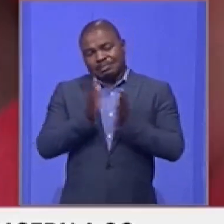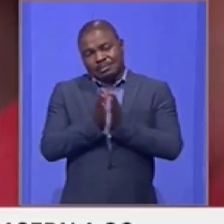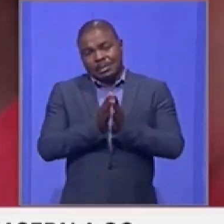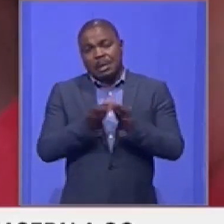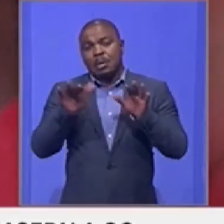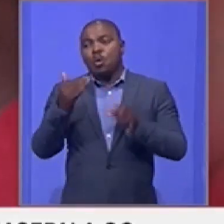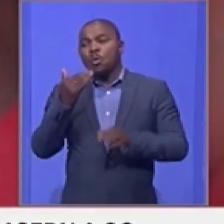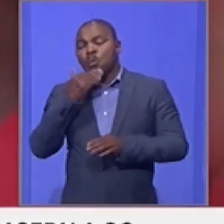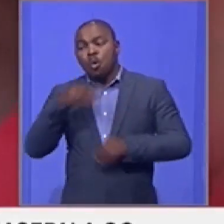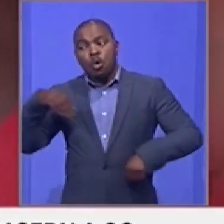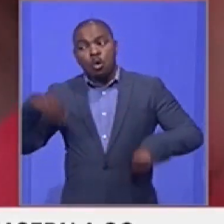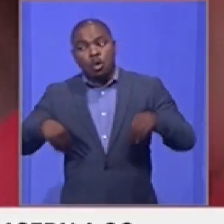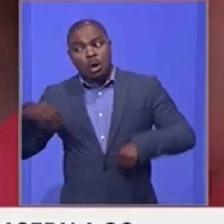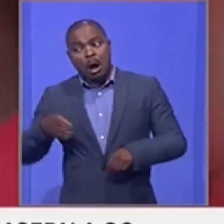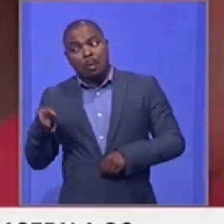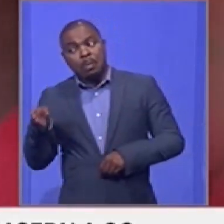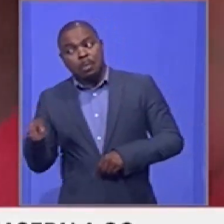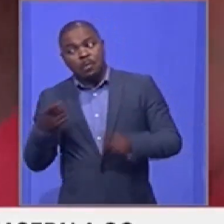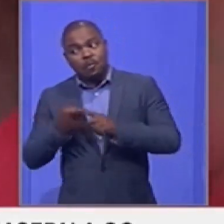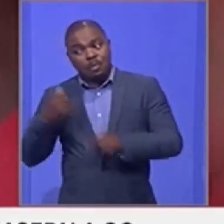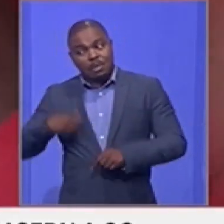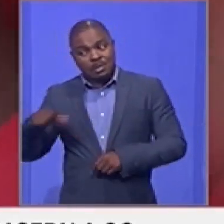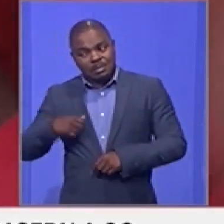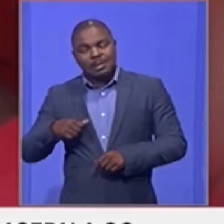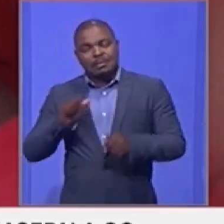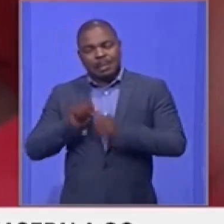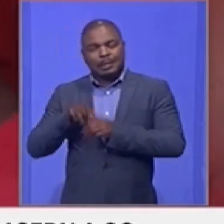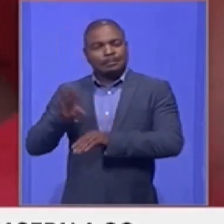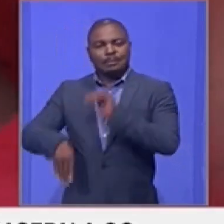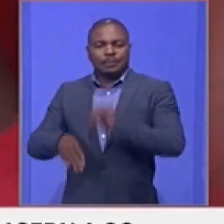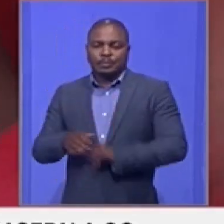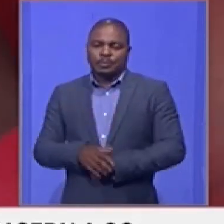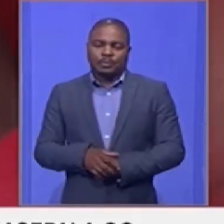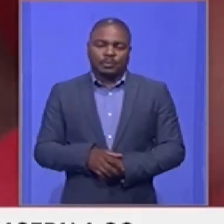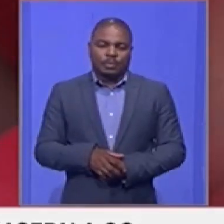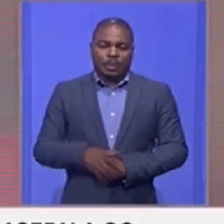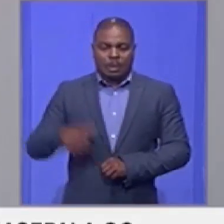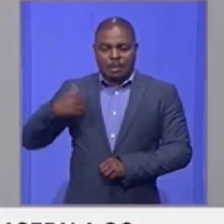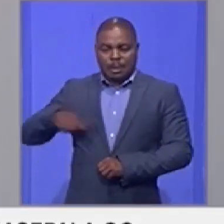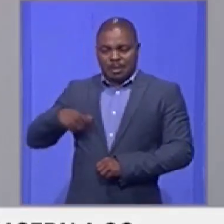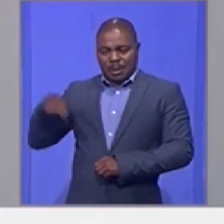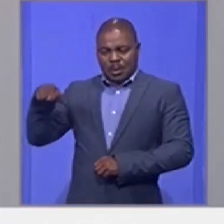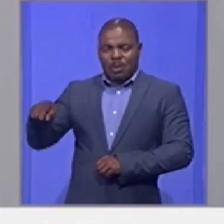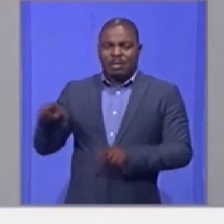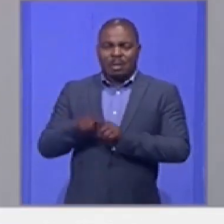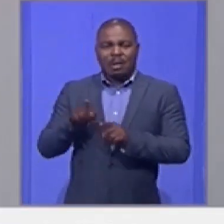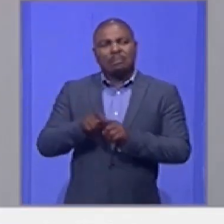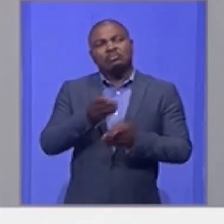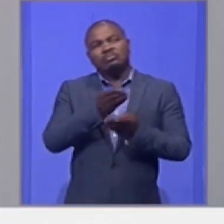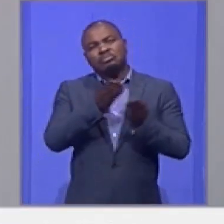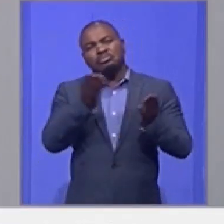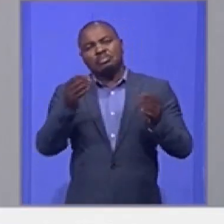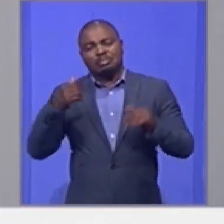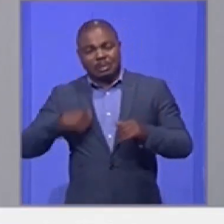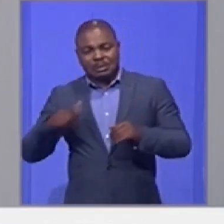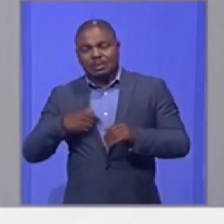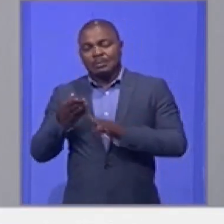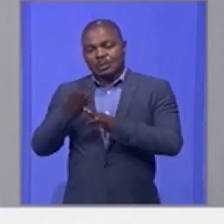golagangwang le ditiro tsa bosenyi mo masepaleng ono ba tseelwe dikgato. That this municipality is one of the municipalities where we have